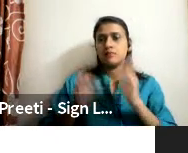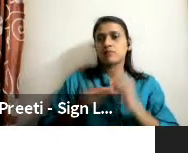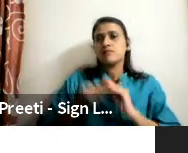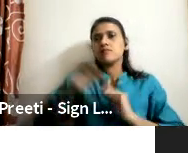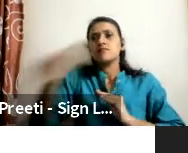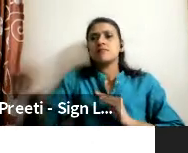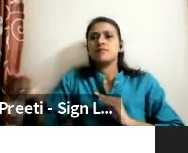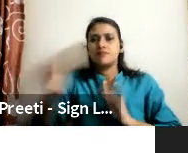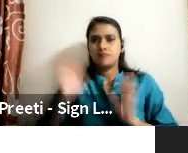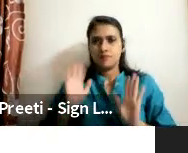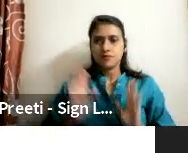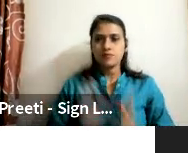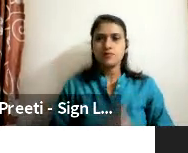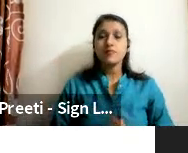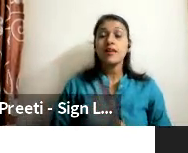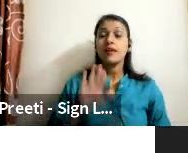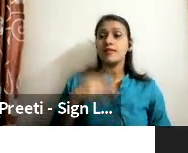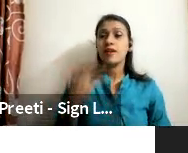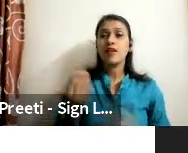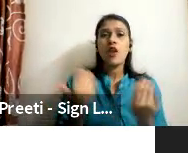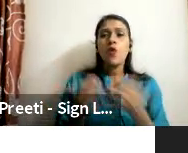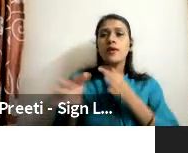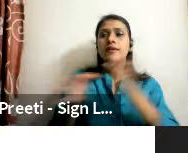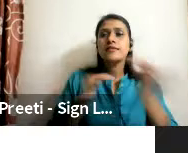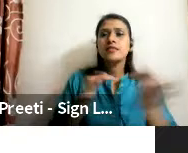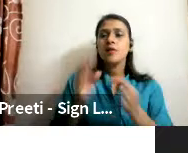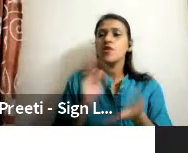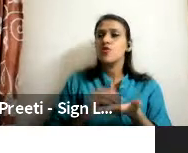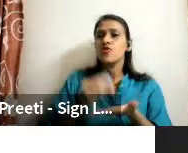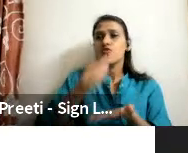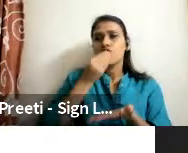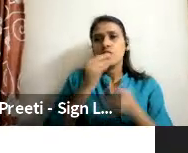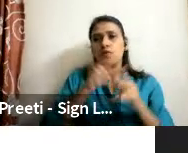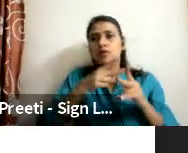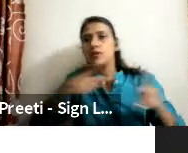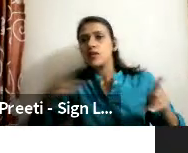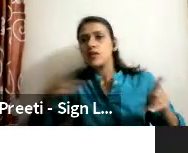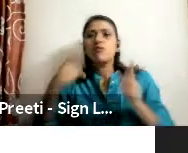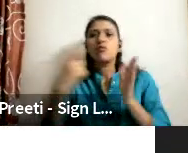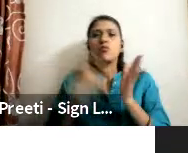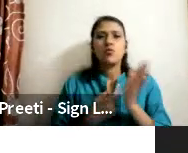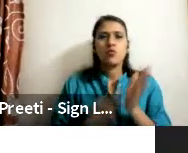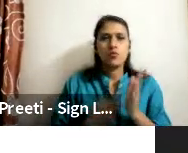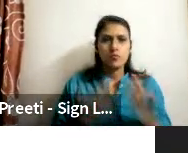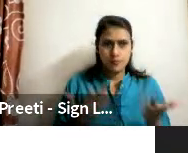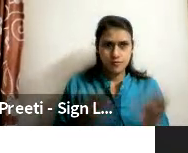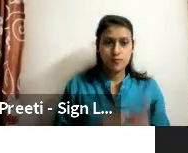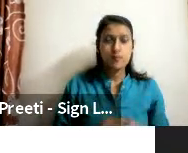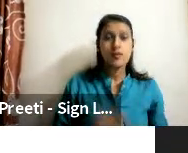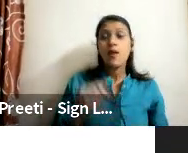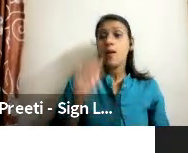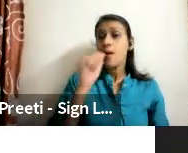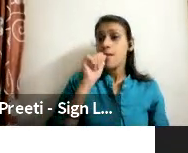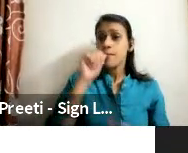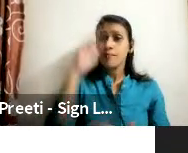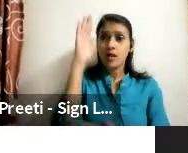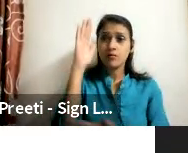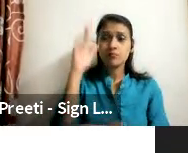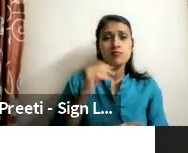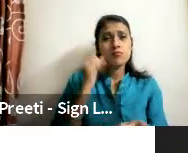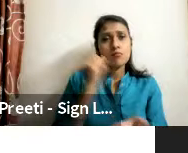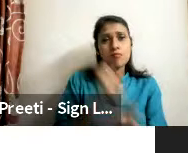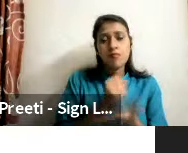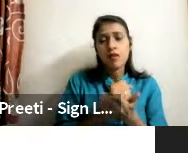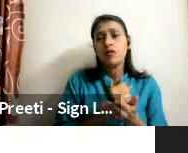Now, nutritional advice. Lot of fluids, 3 to 4 liters of fluid to maintain adequate hydration.